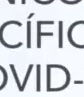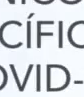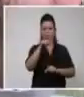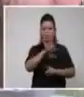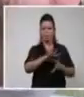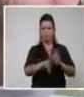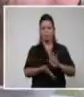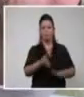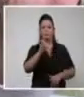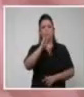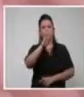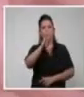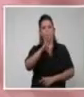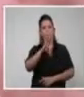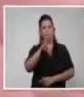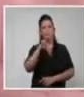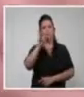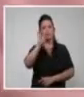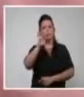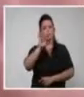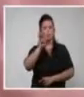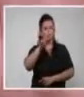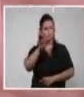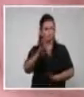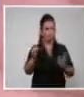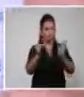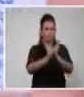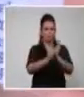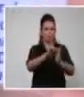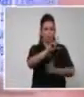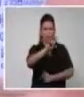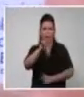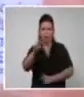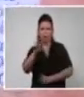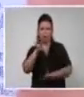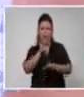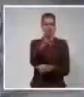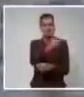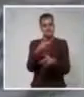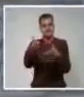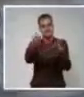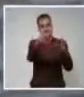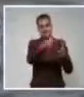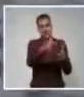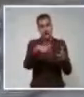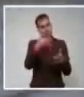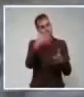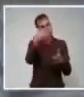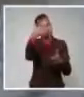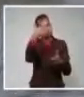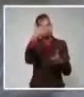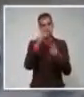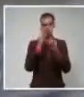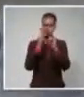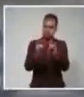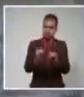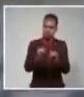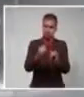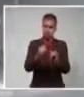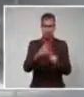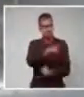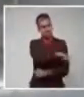are intramuscular injectable vaccines, while Mambisa is a vaccine aimed to be nursed through